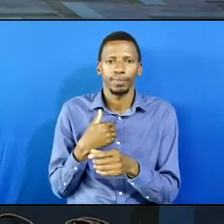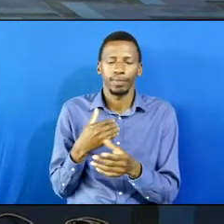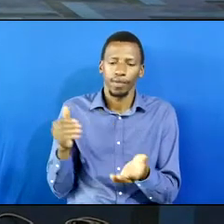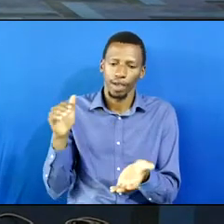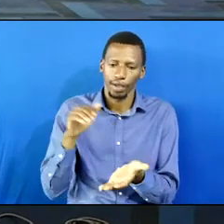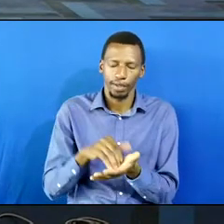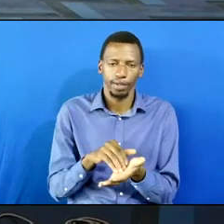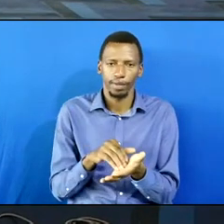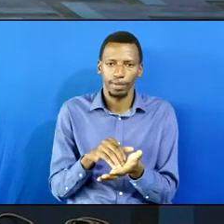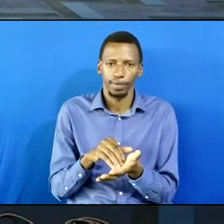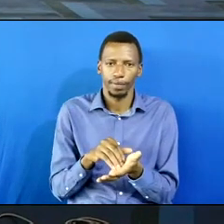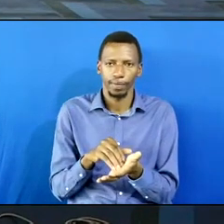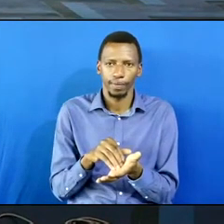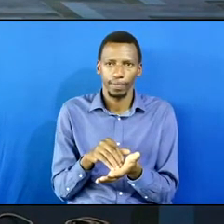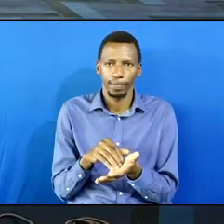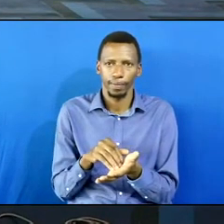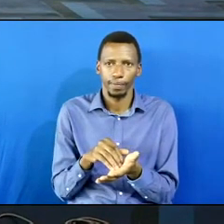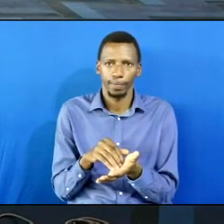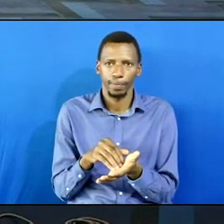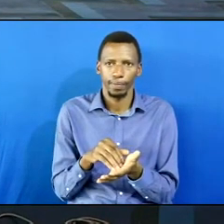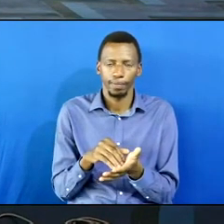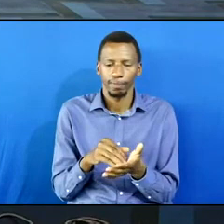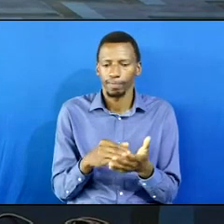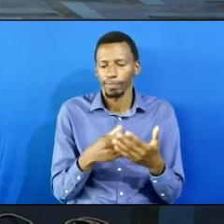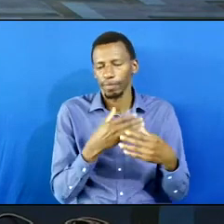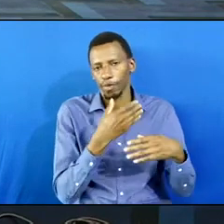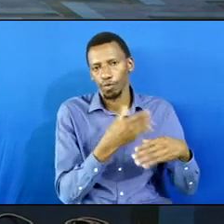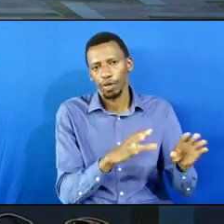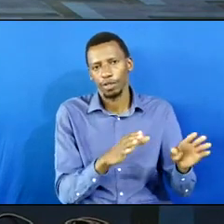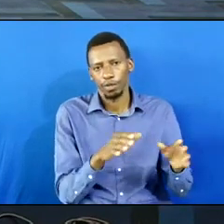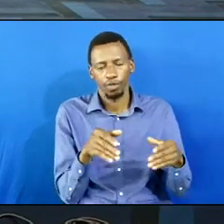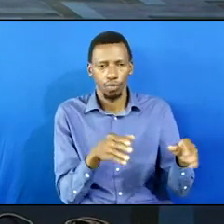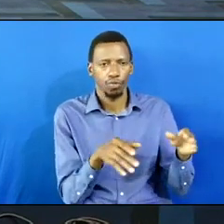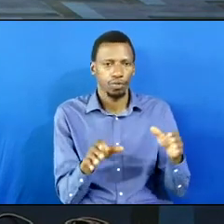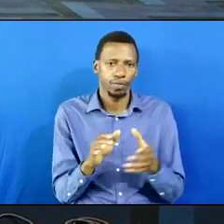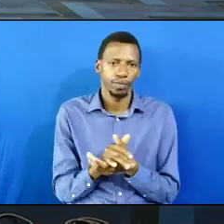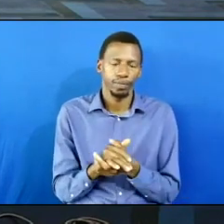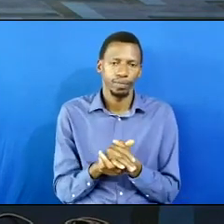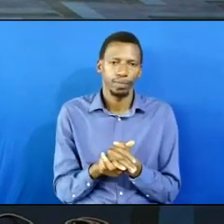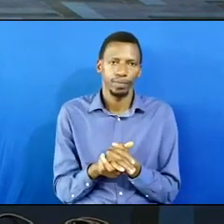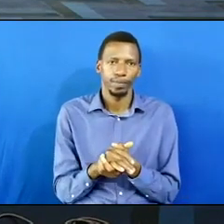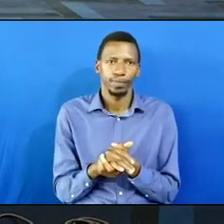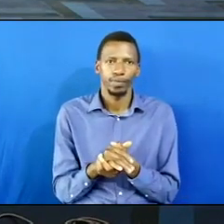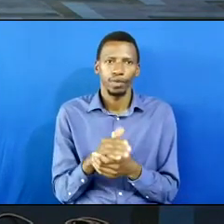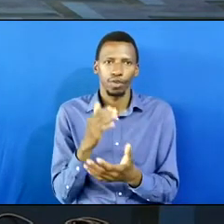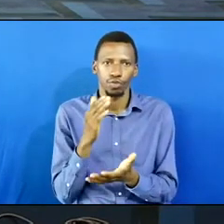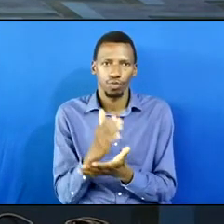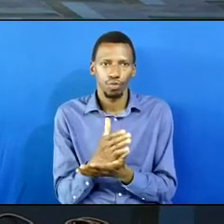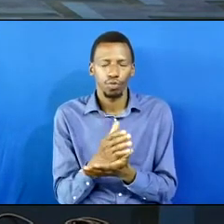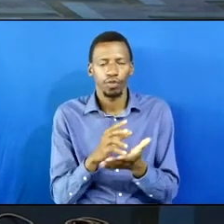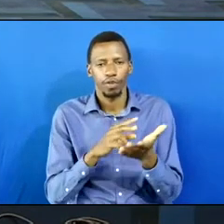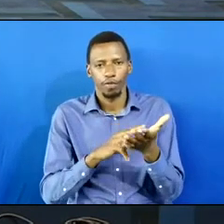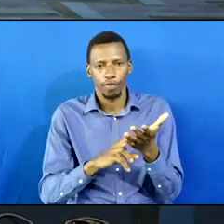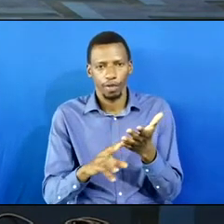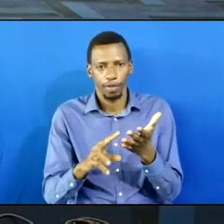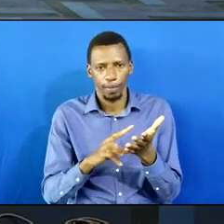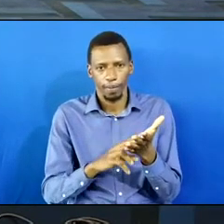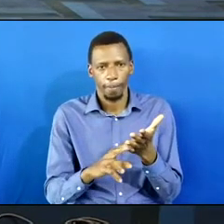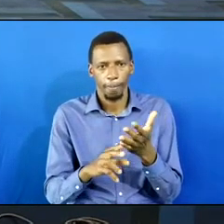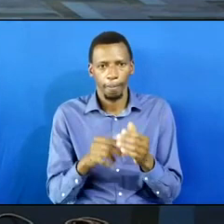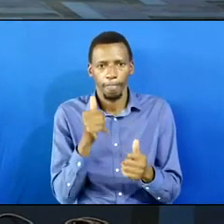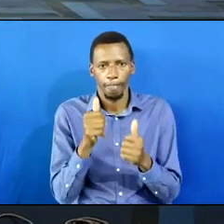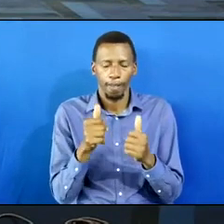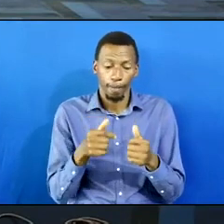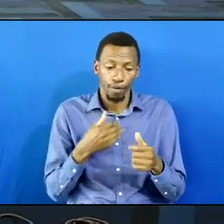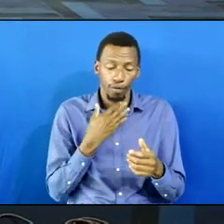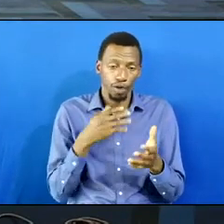And again, he missed the opportunity. In fact, the verses, let me